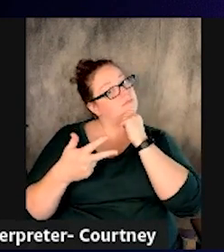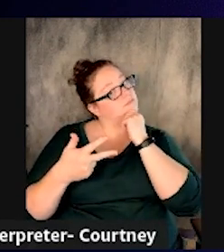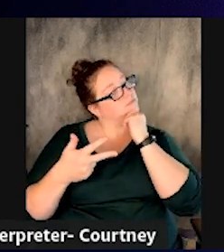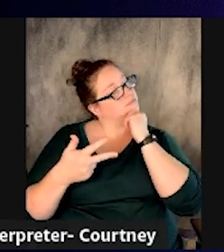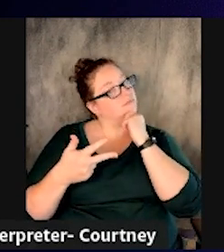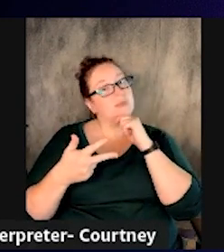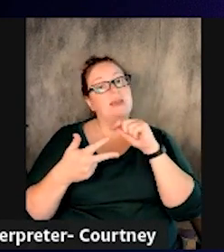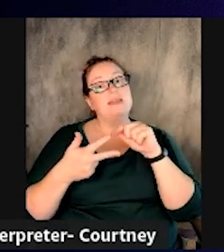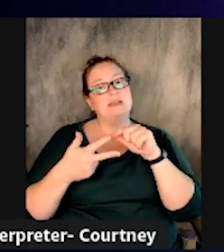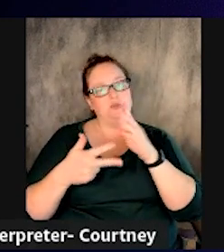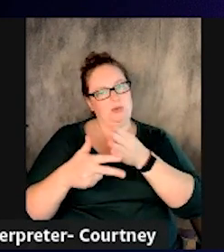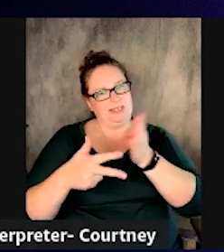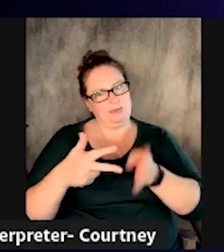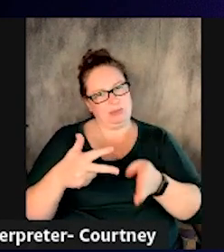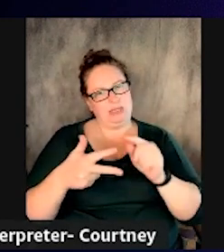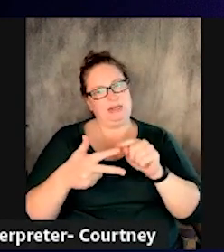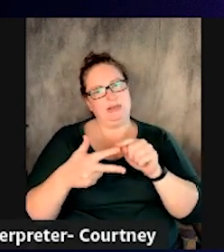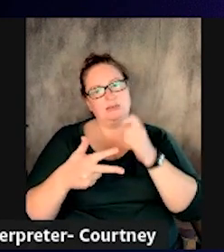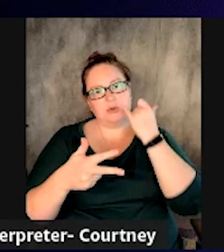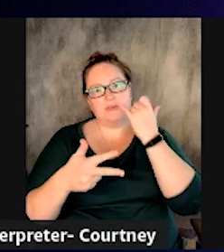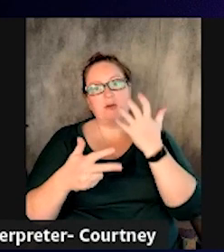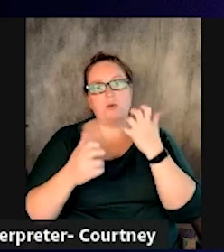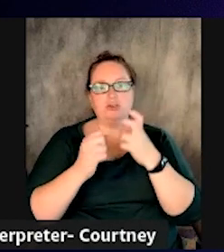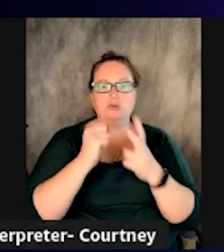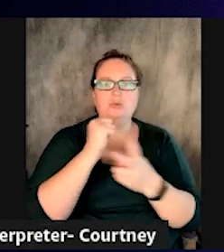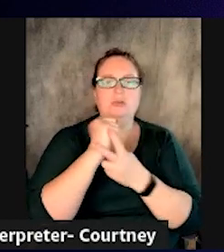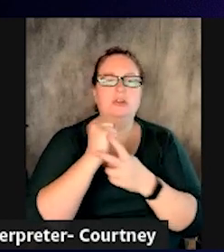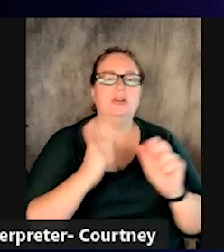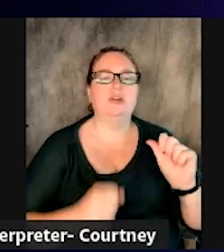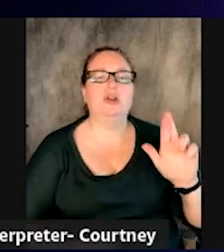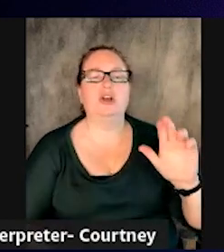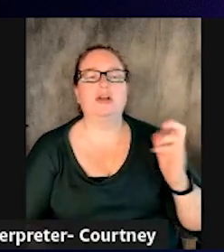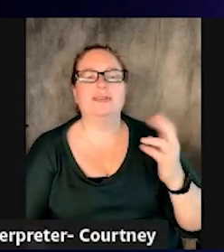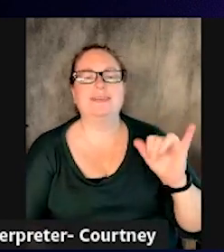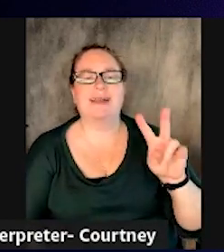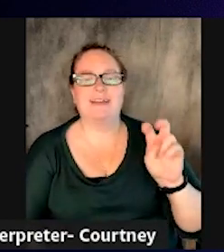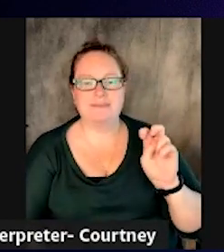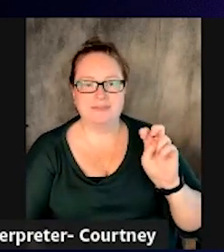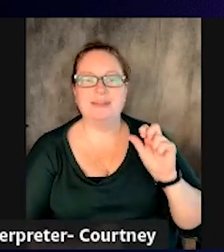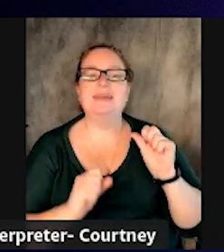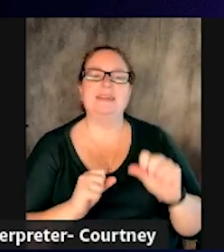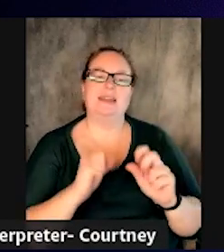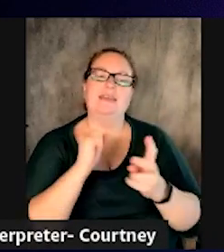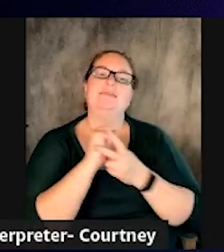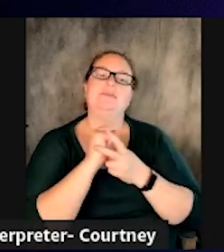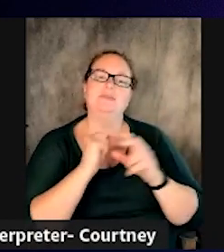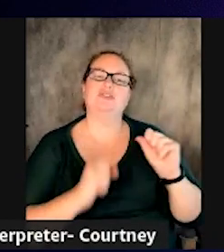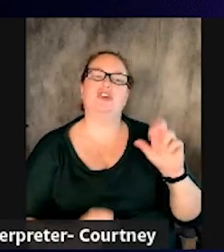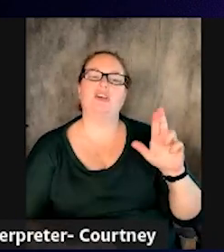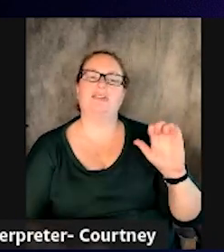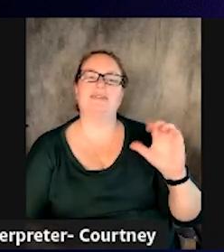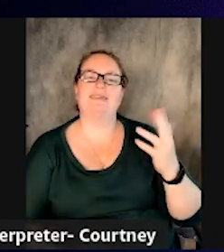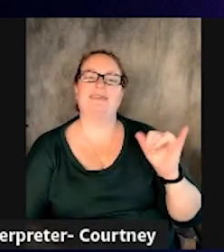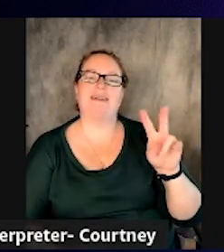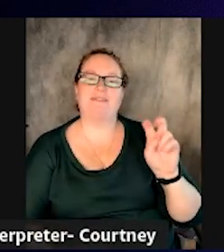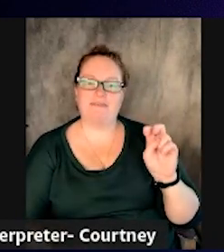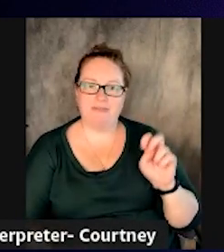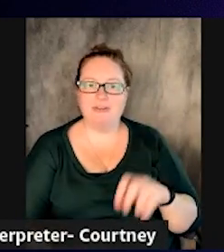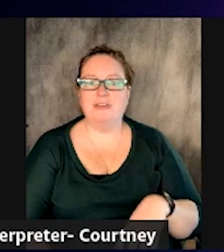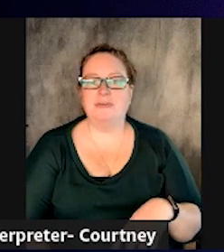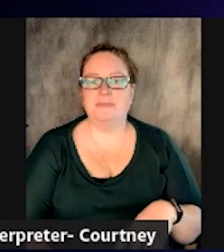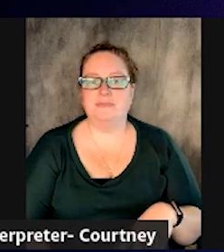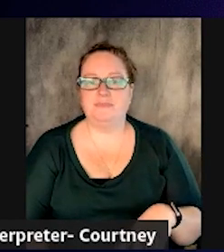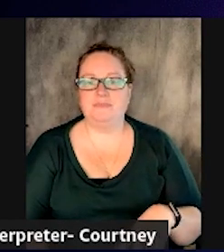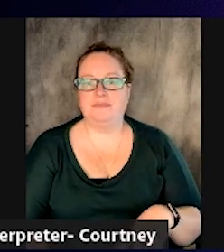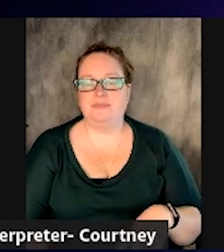this one is complete. So let's say I want to archive it. I can archive this application and it's done recursively on my